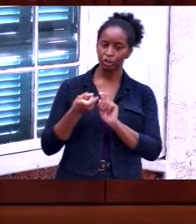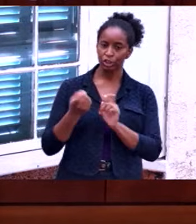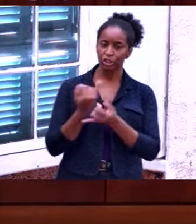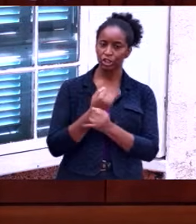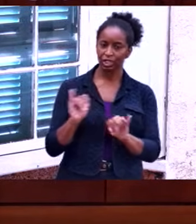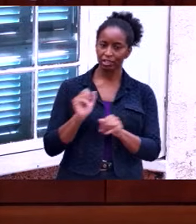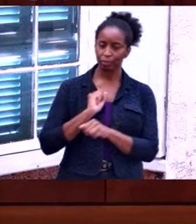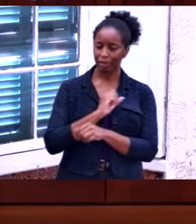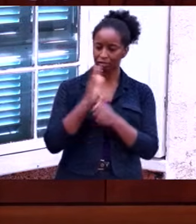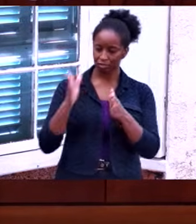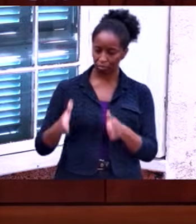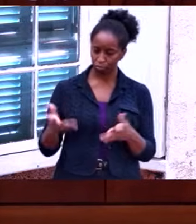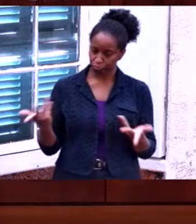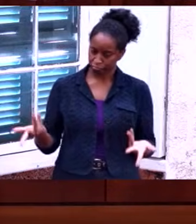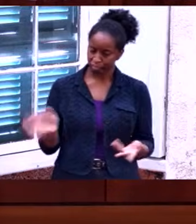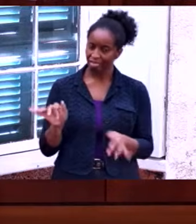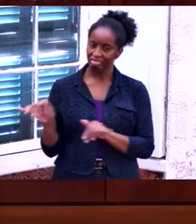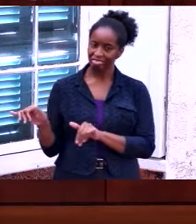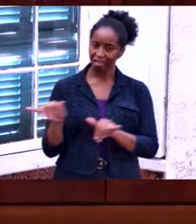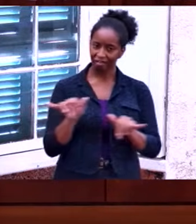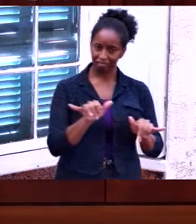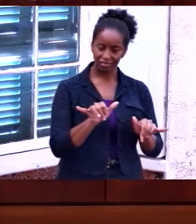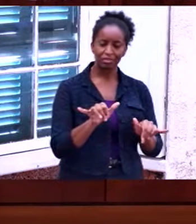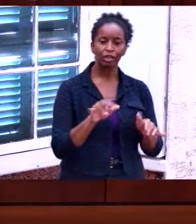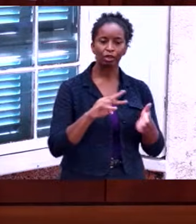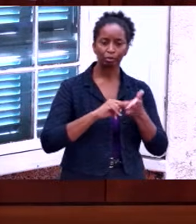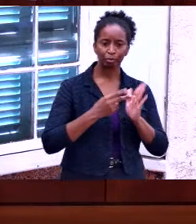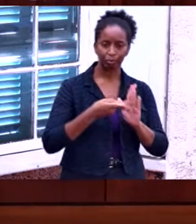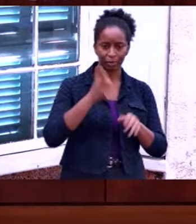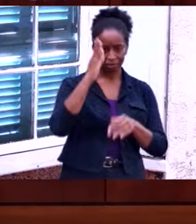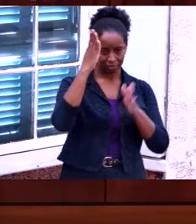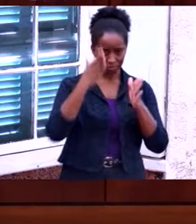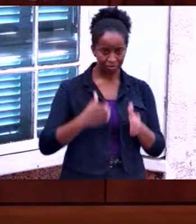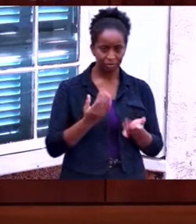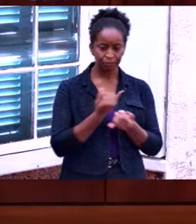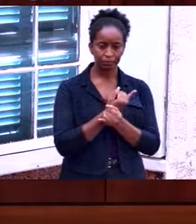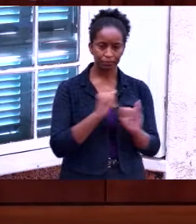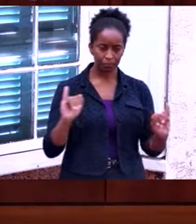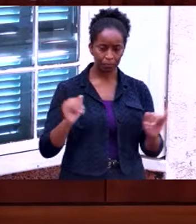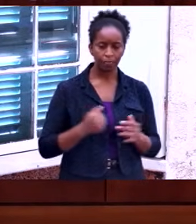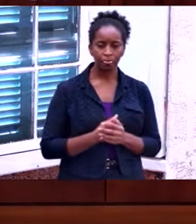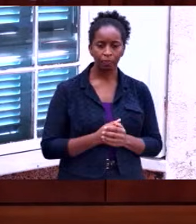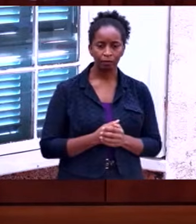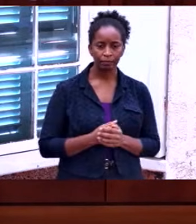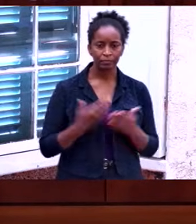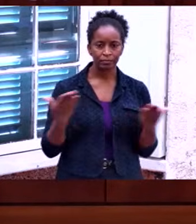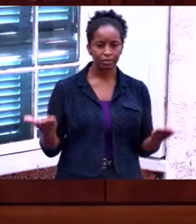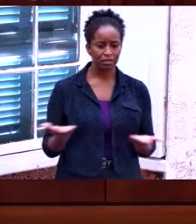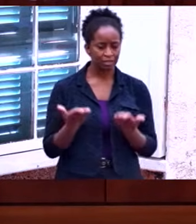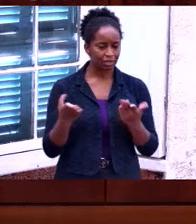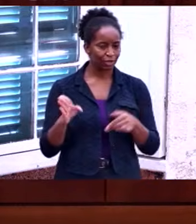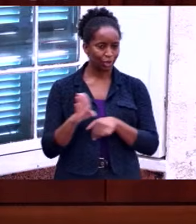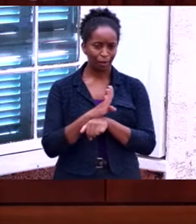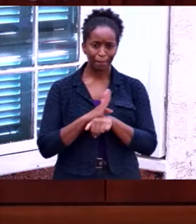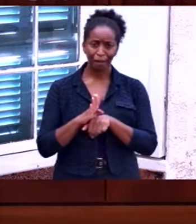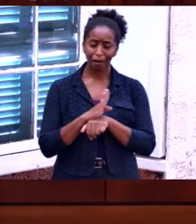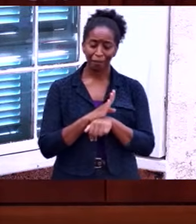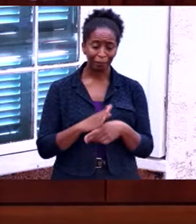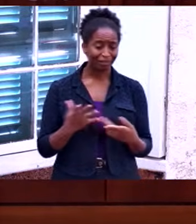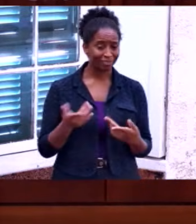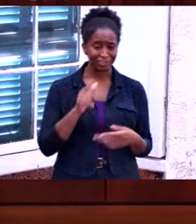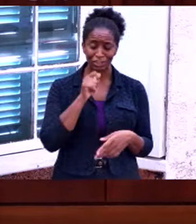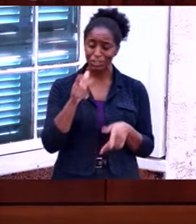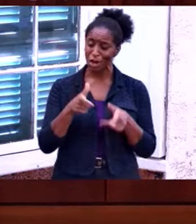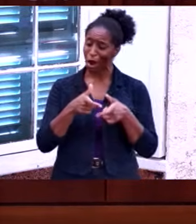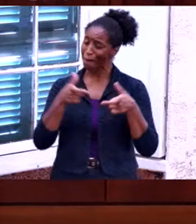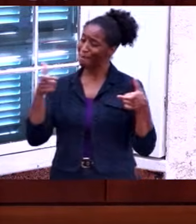in Barbados, there's 1 degree of separation half of the time because the communities are so small. You know this